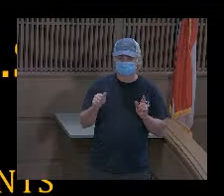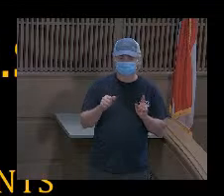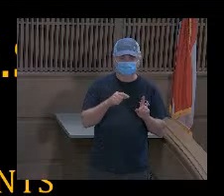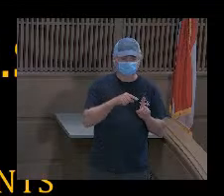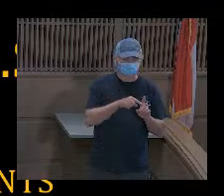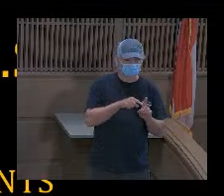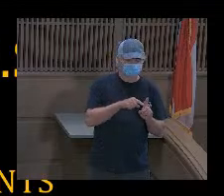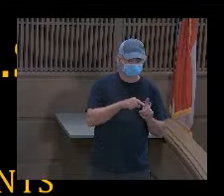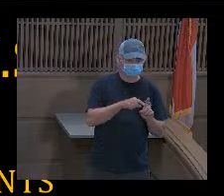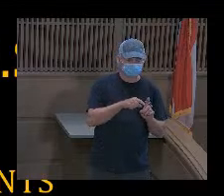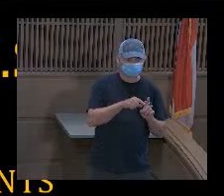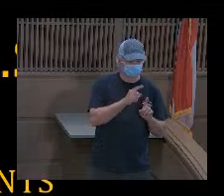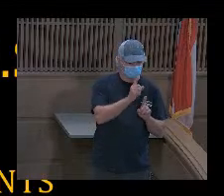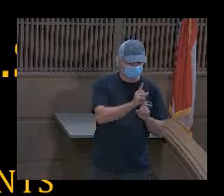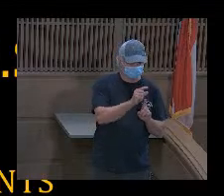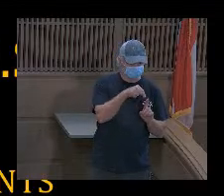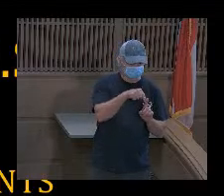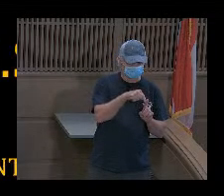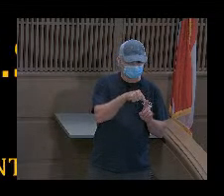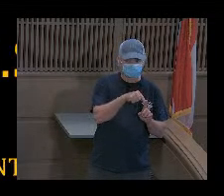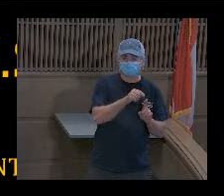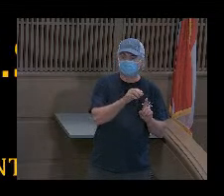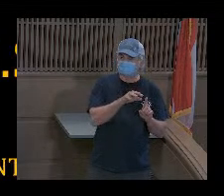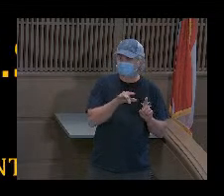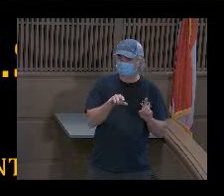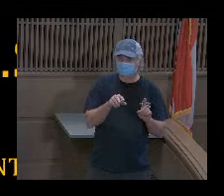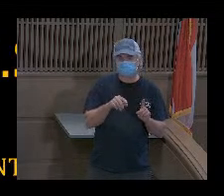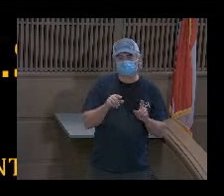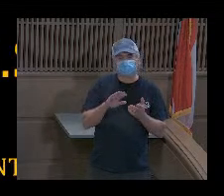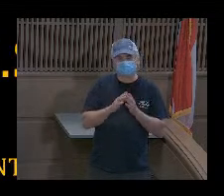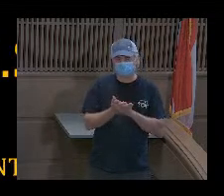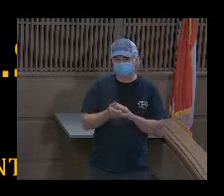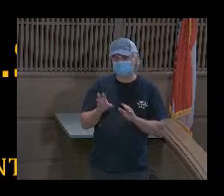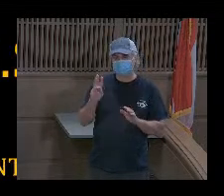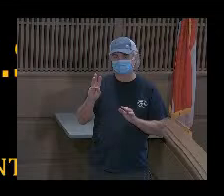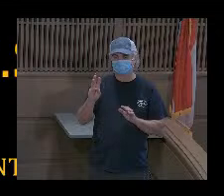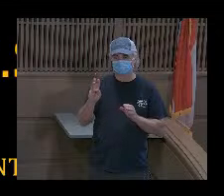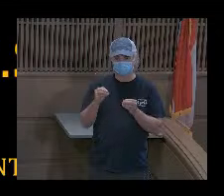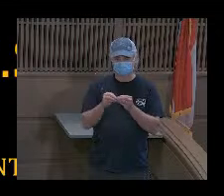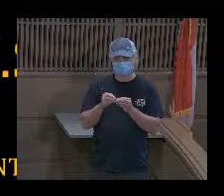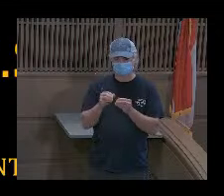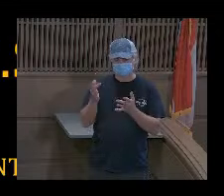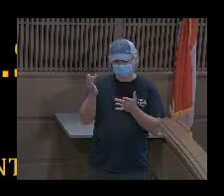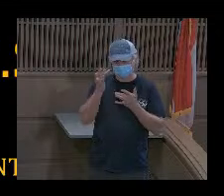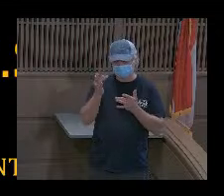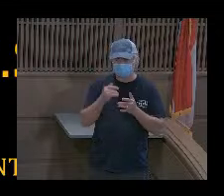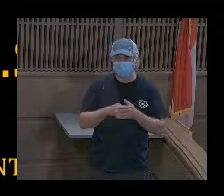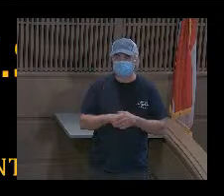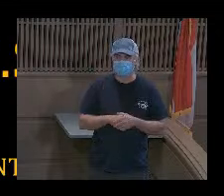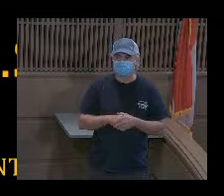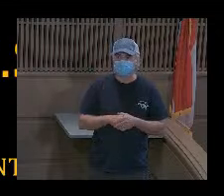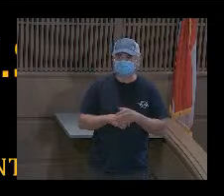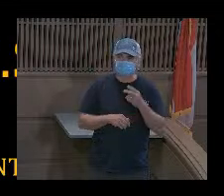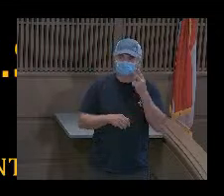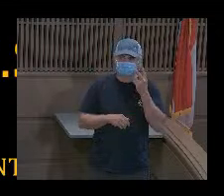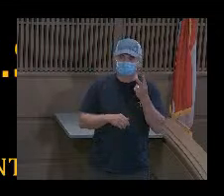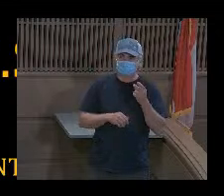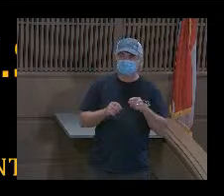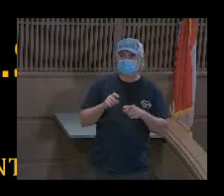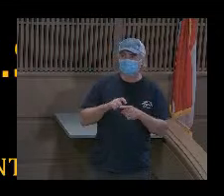So it's much easier to spread the virus. Here you can see our call volume and